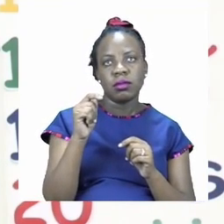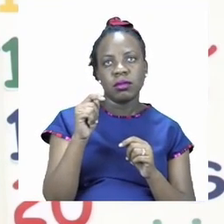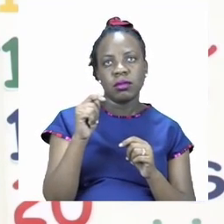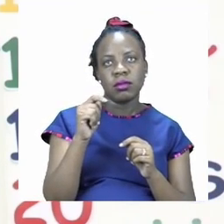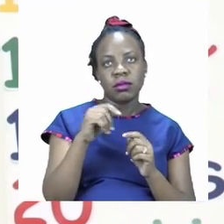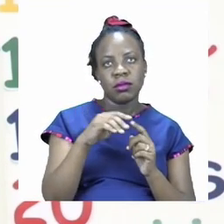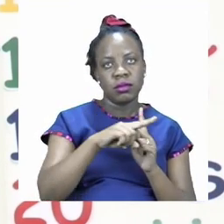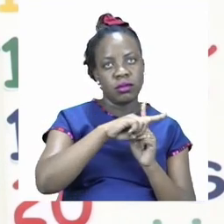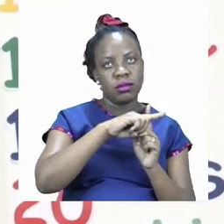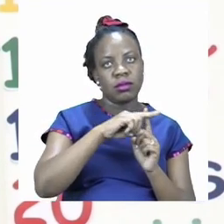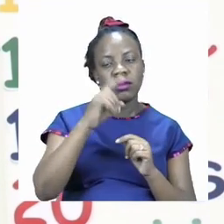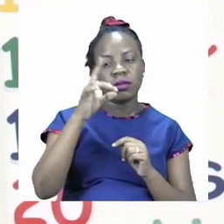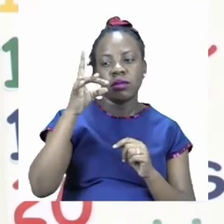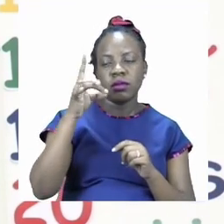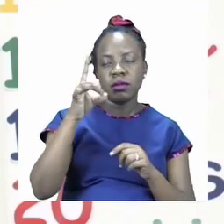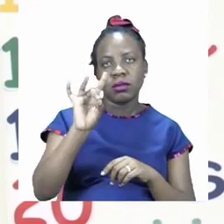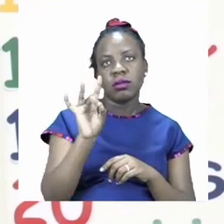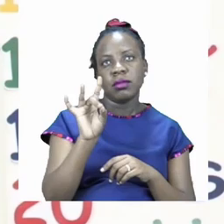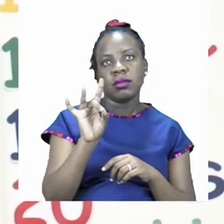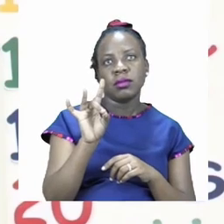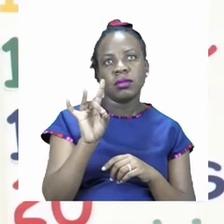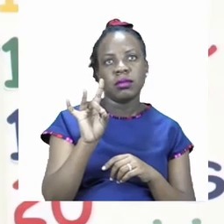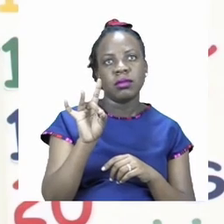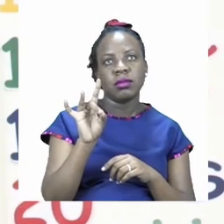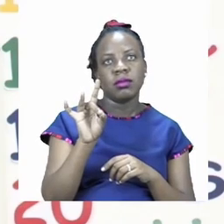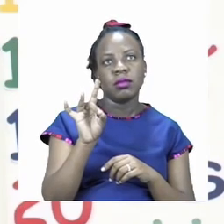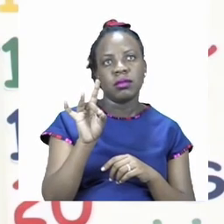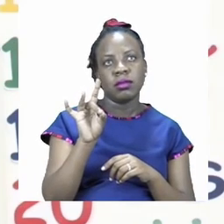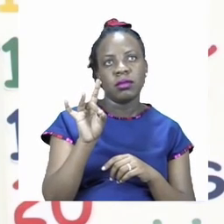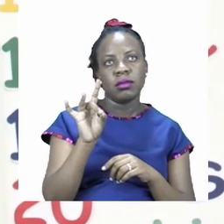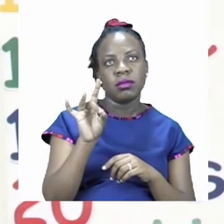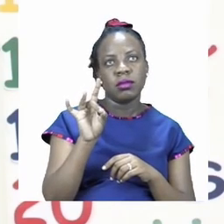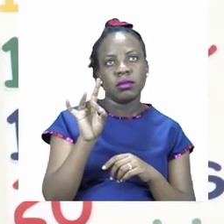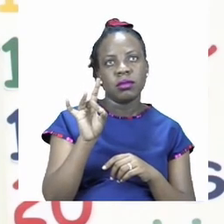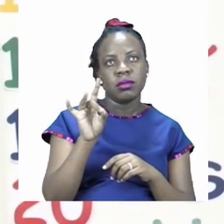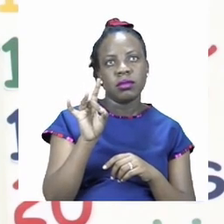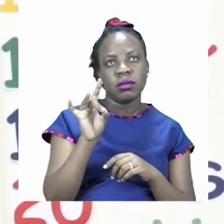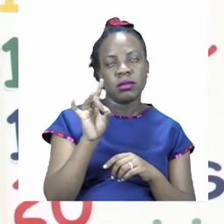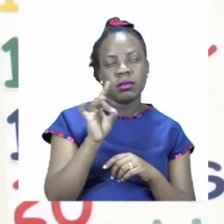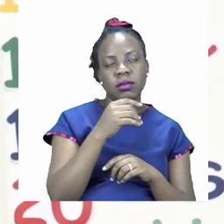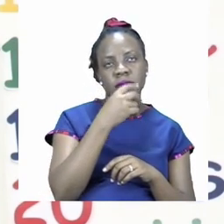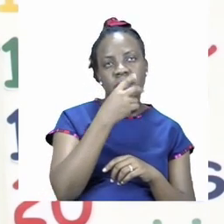our unit 8. Now we know that